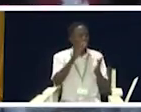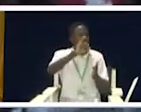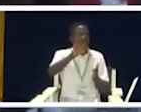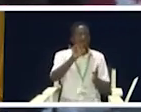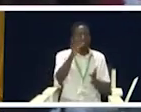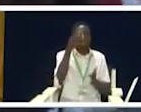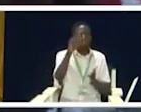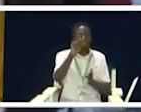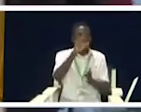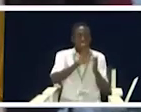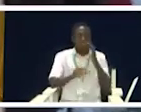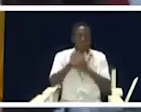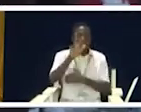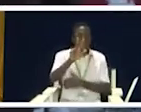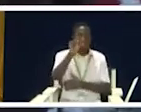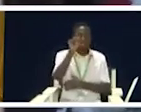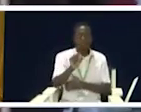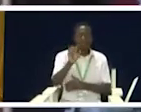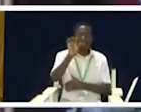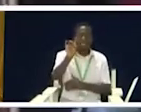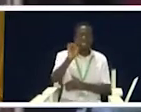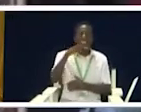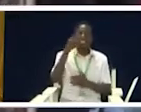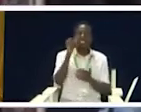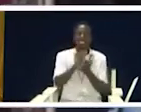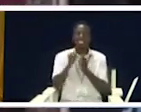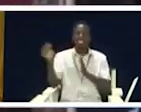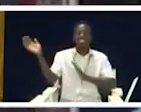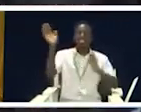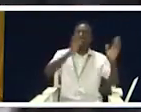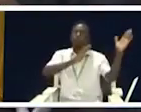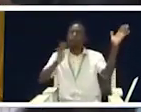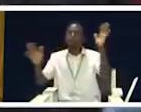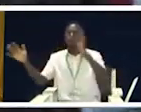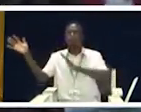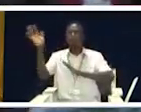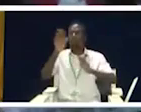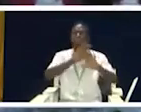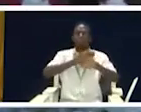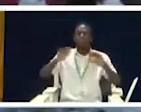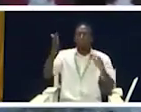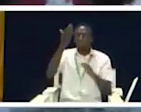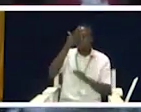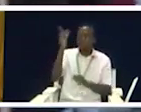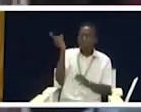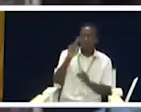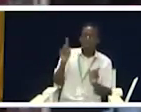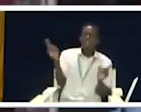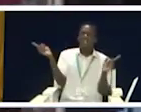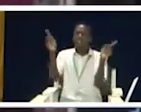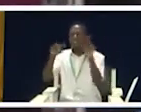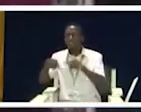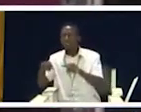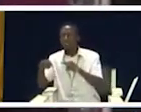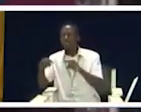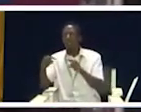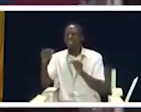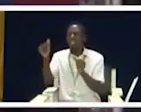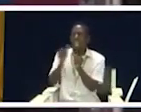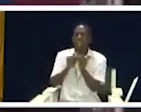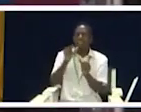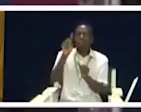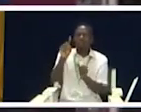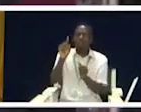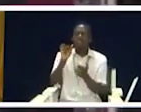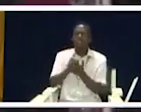says that is wind blow where it listed. You don't know where it's coming from. You don't know where it's going to. So is every man that is born of